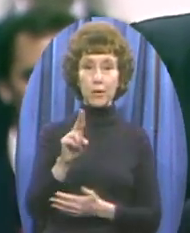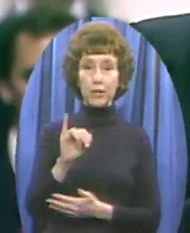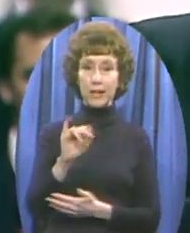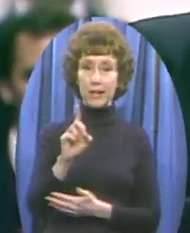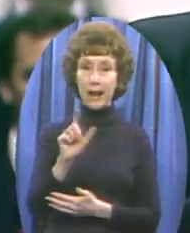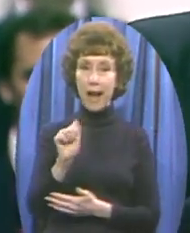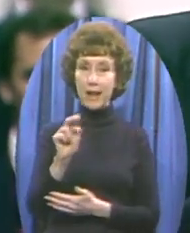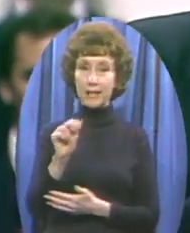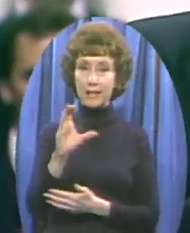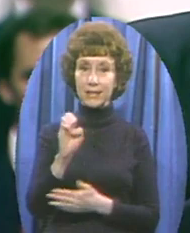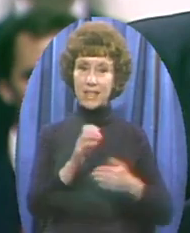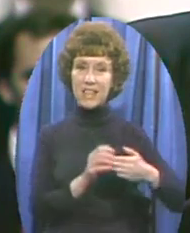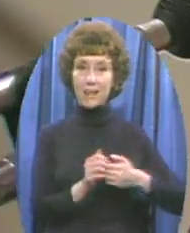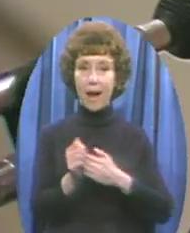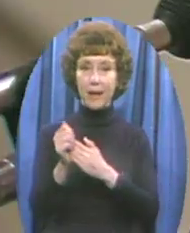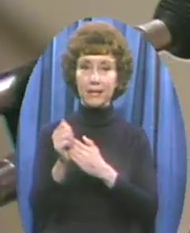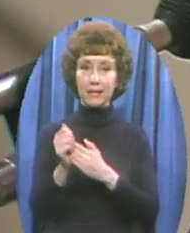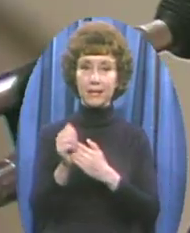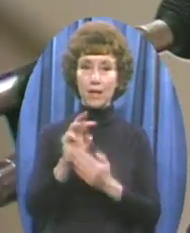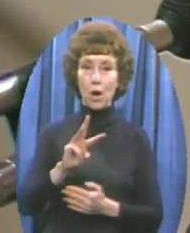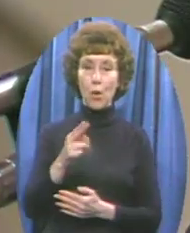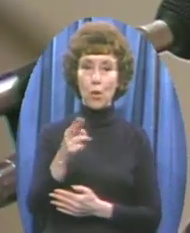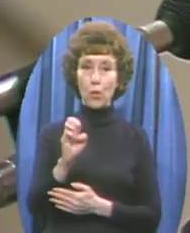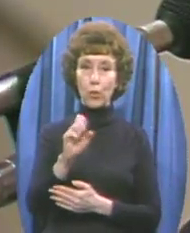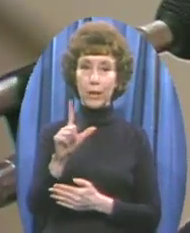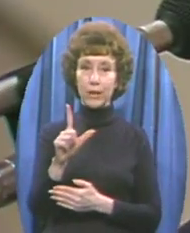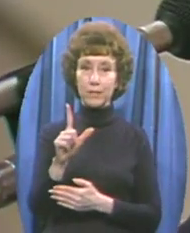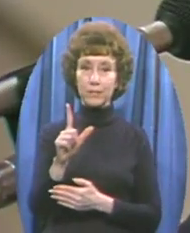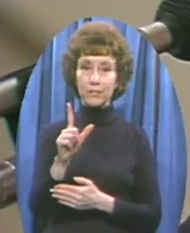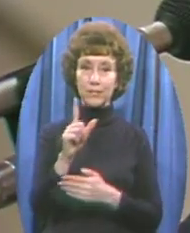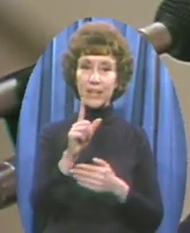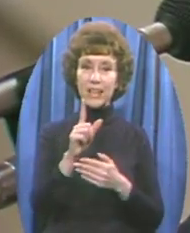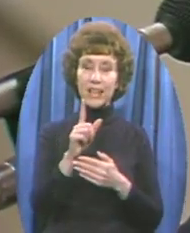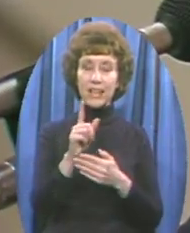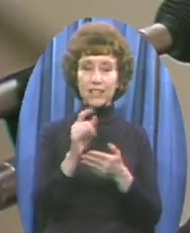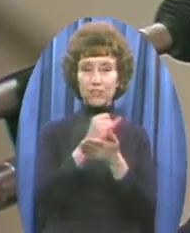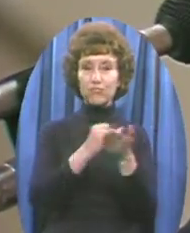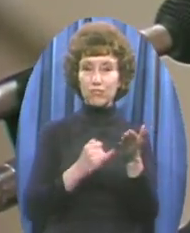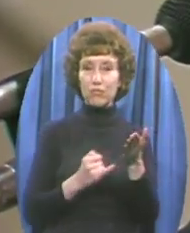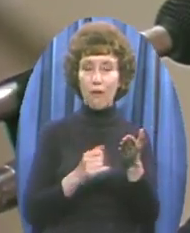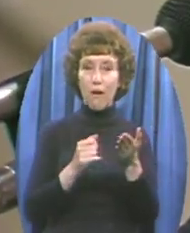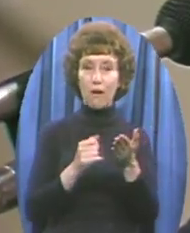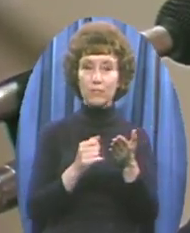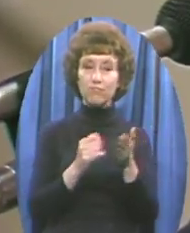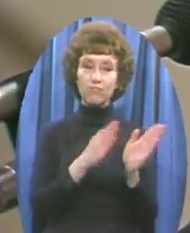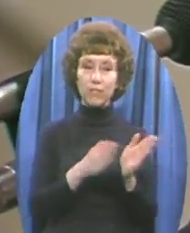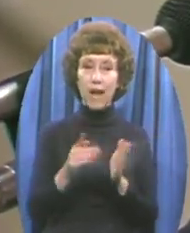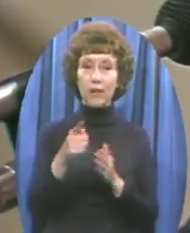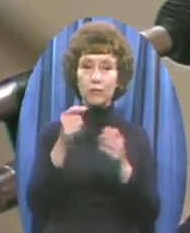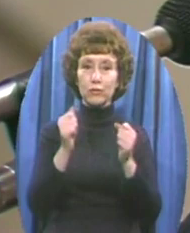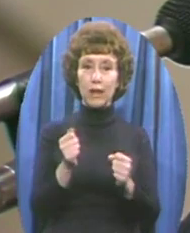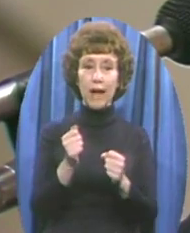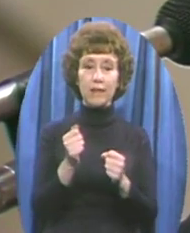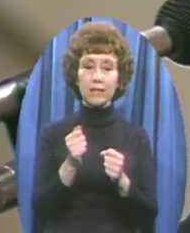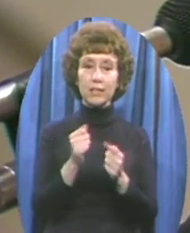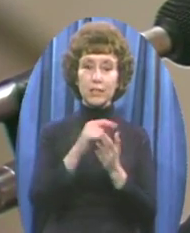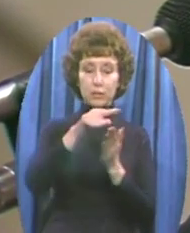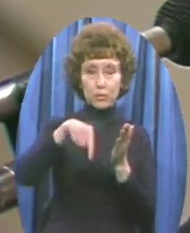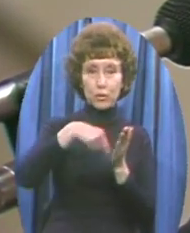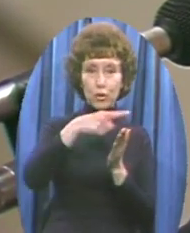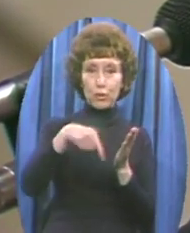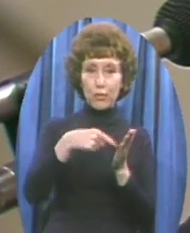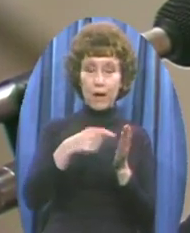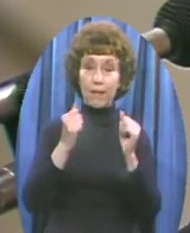wheel is designed for you to turn and find the scriptural answers to the questions that are bothering you in